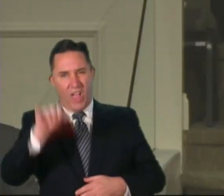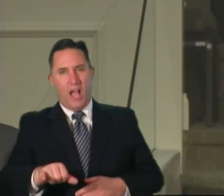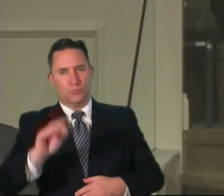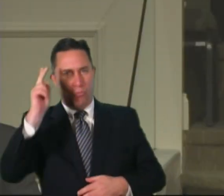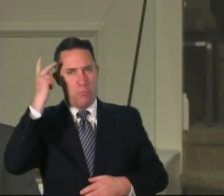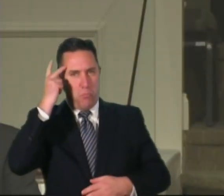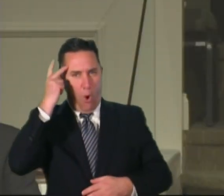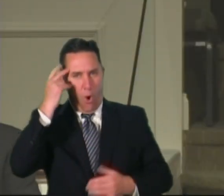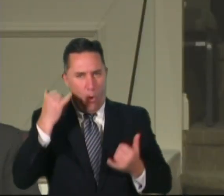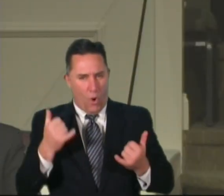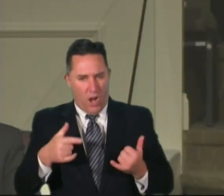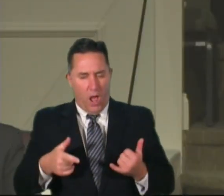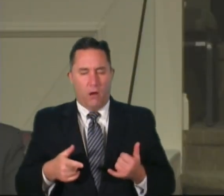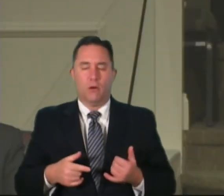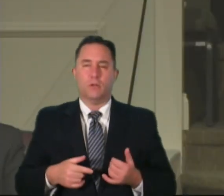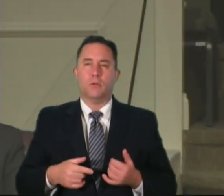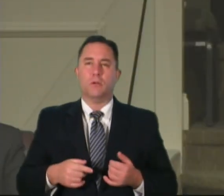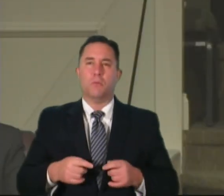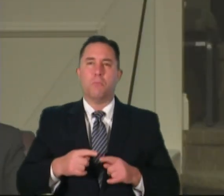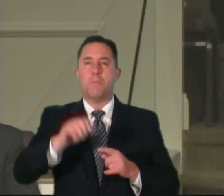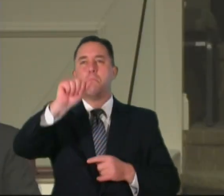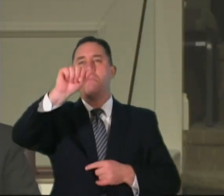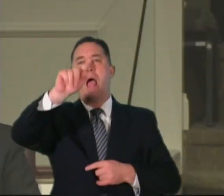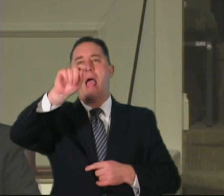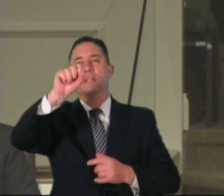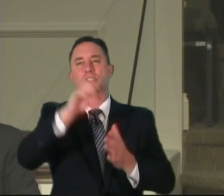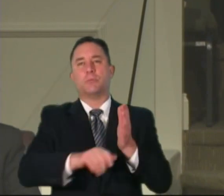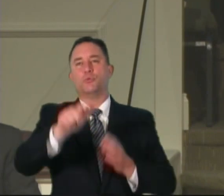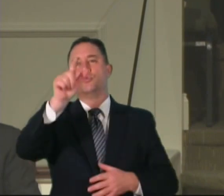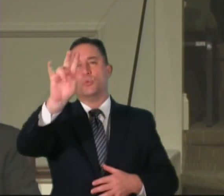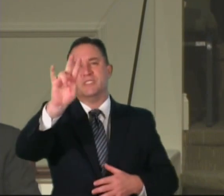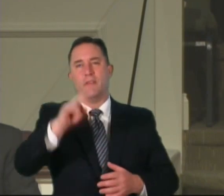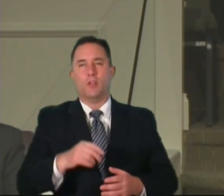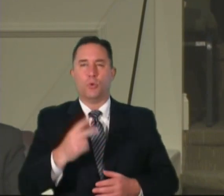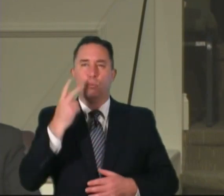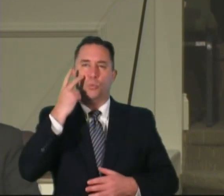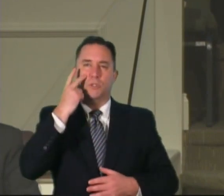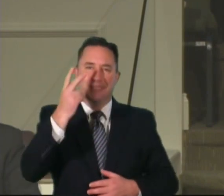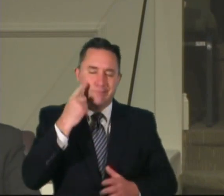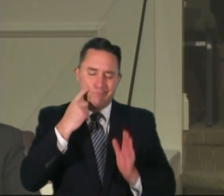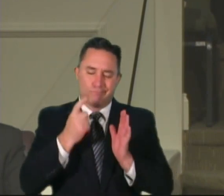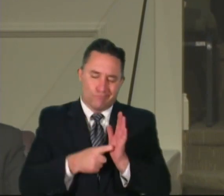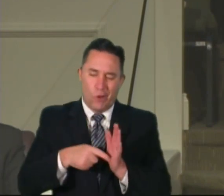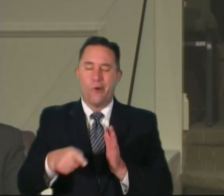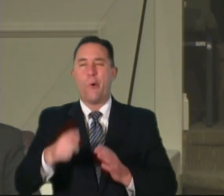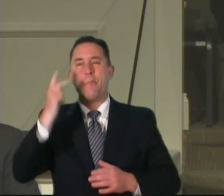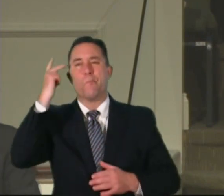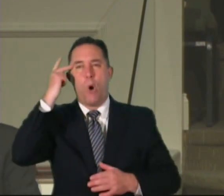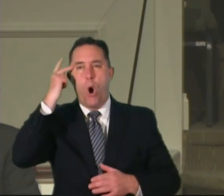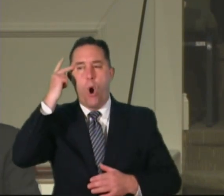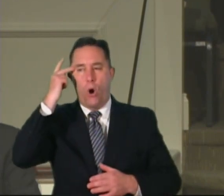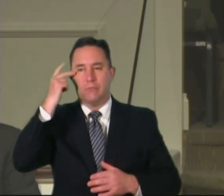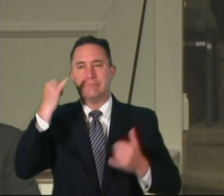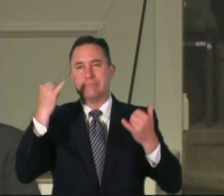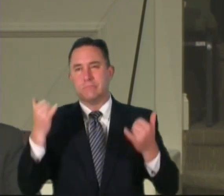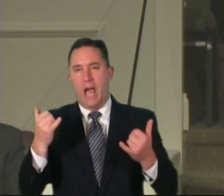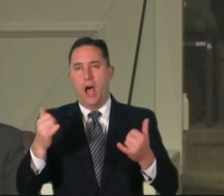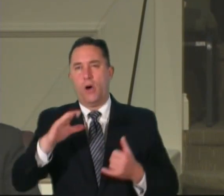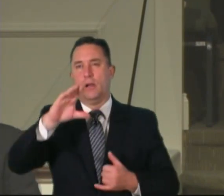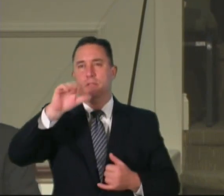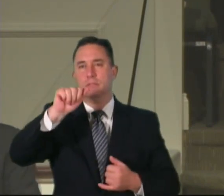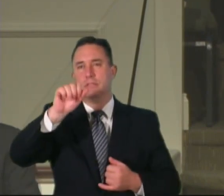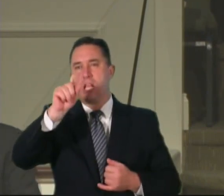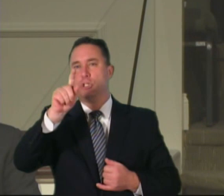is. But as we open the pages of Acts chapter 27, we'll see that he has now been assigned. He's in